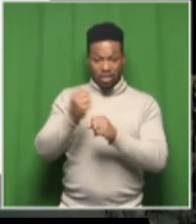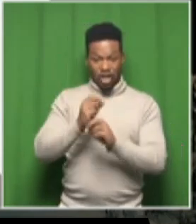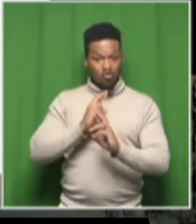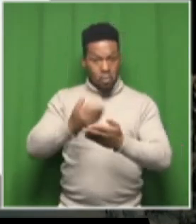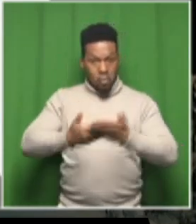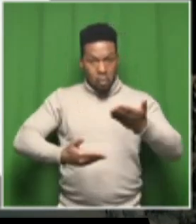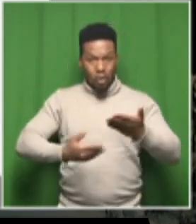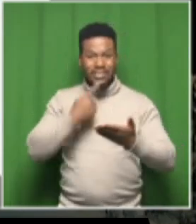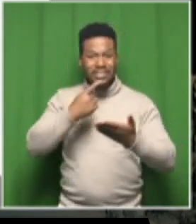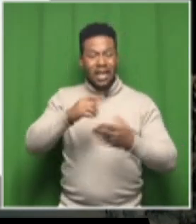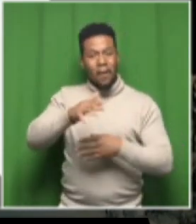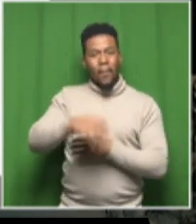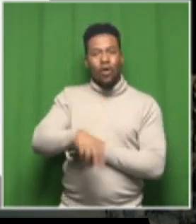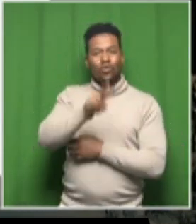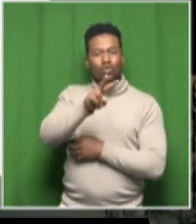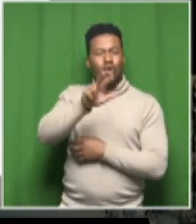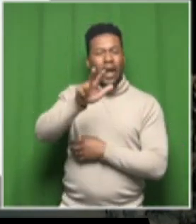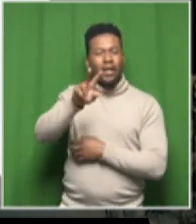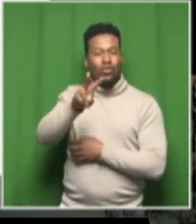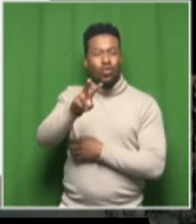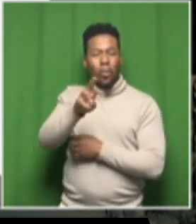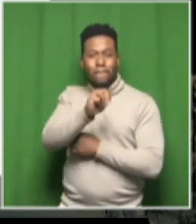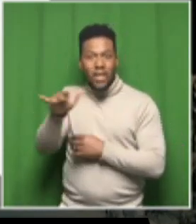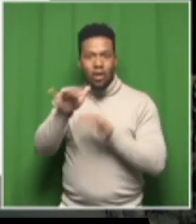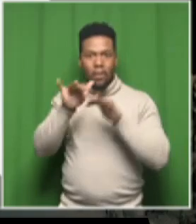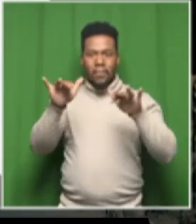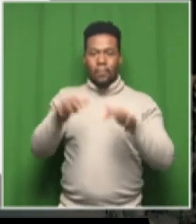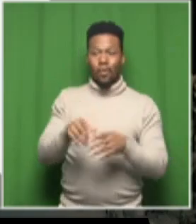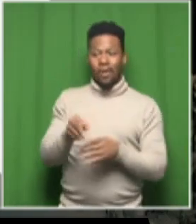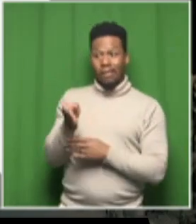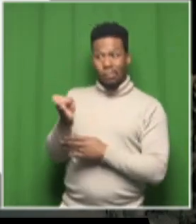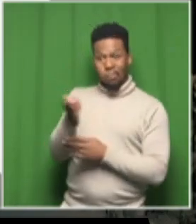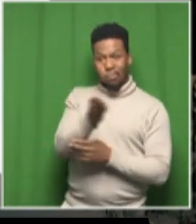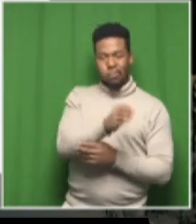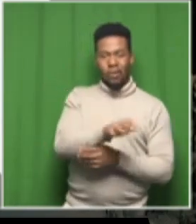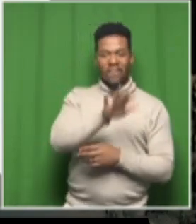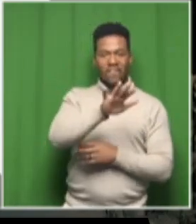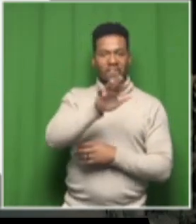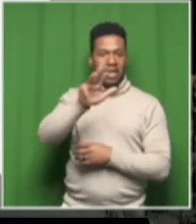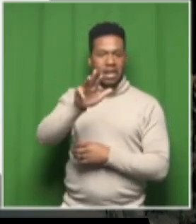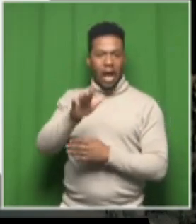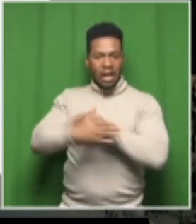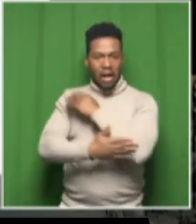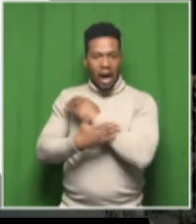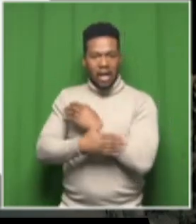recorded that over 282 million people in 59 countries and territories were struggling to